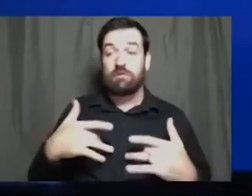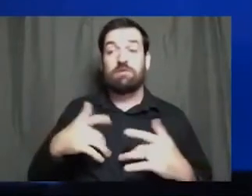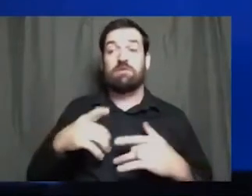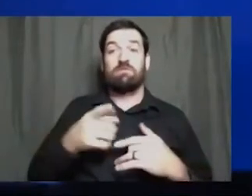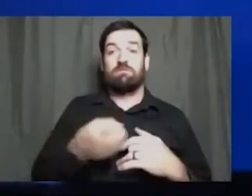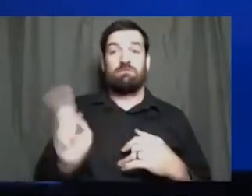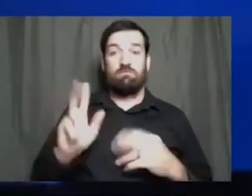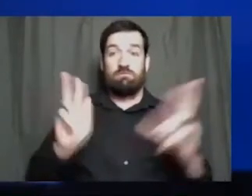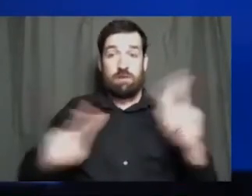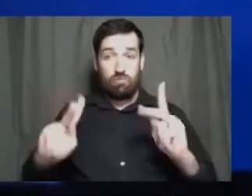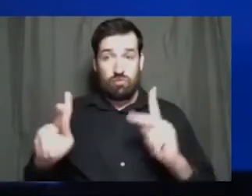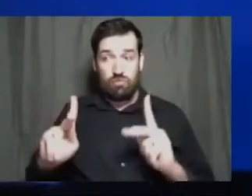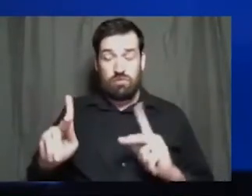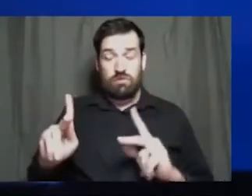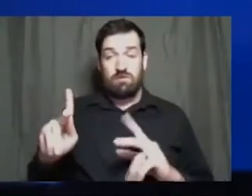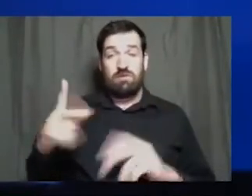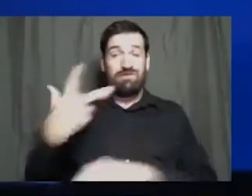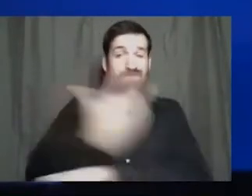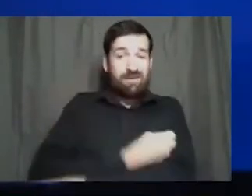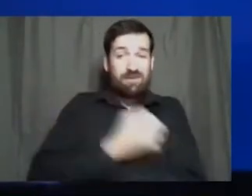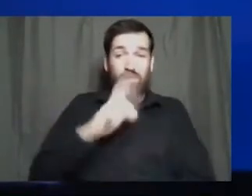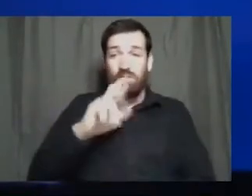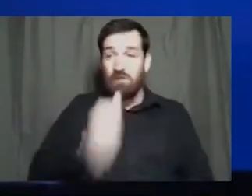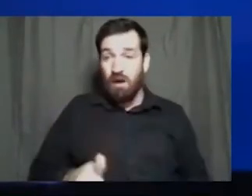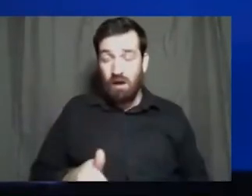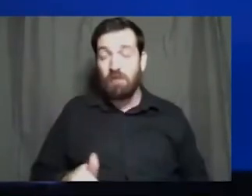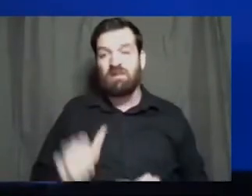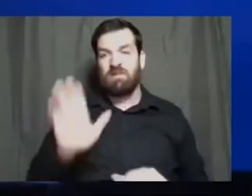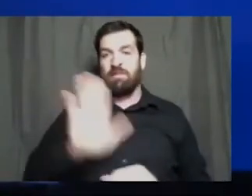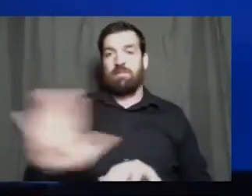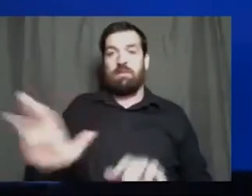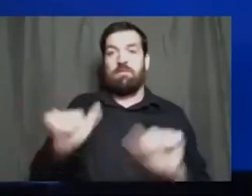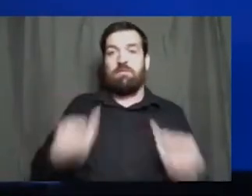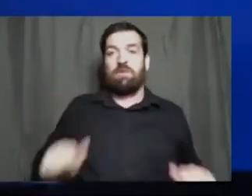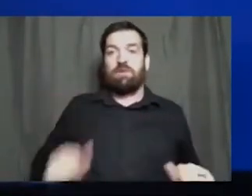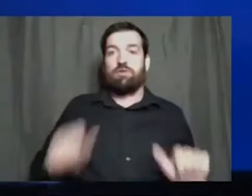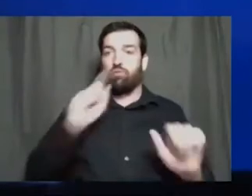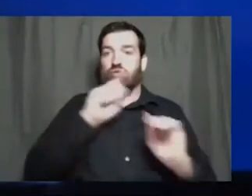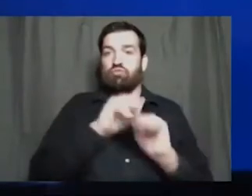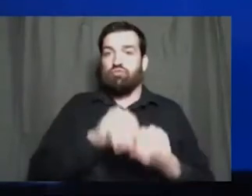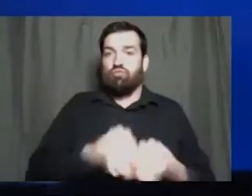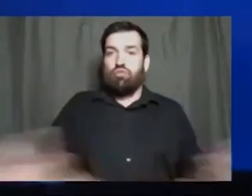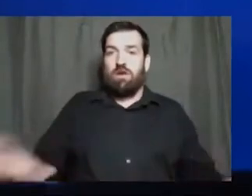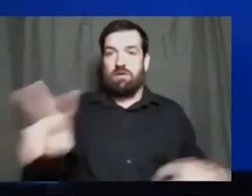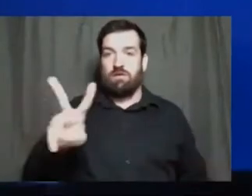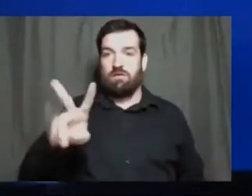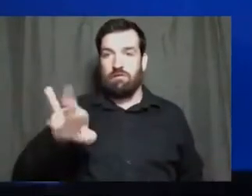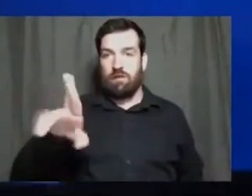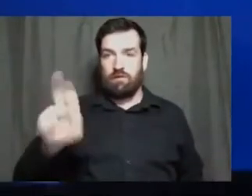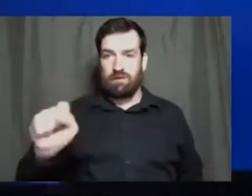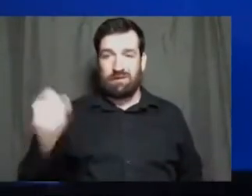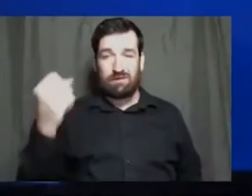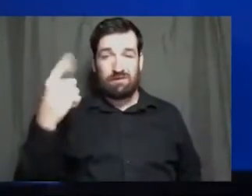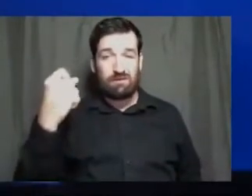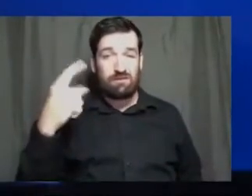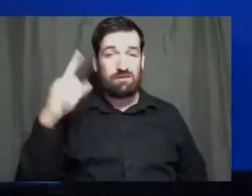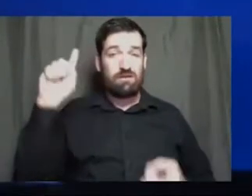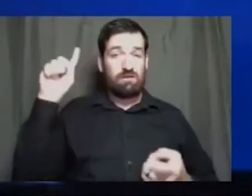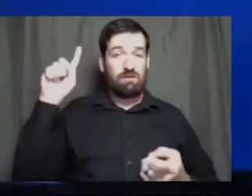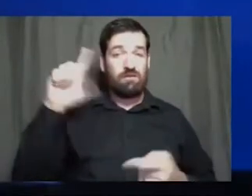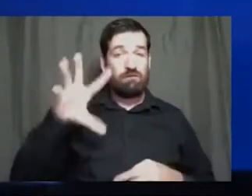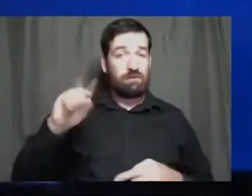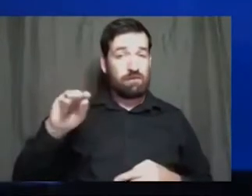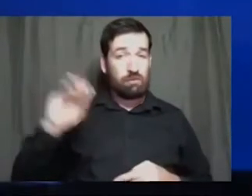or unvaccinated to spread the virus around. And even though you're probably reduced by about 50% if you're vaccinated